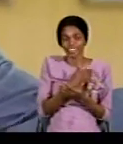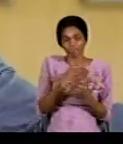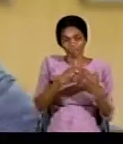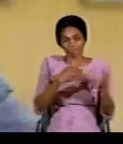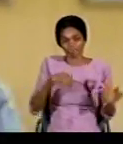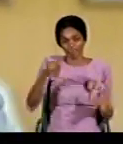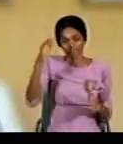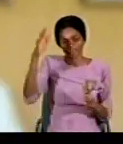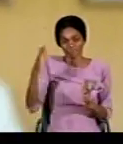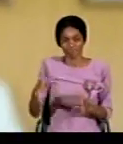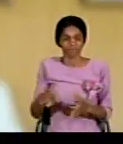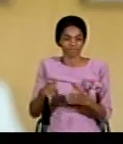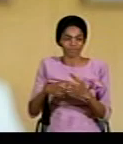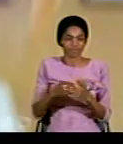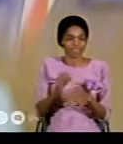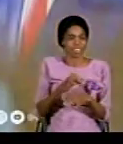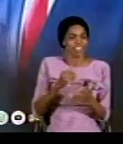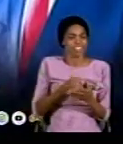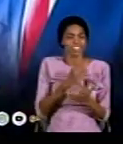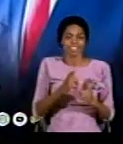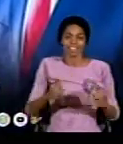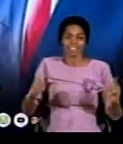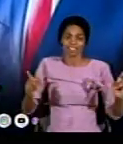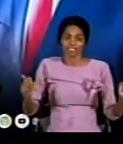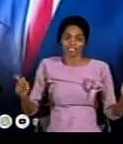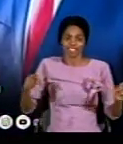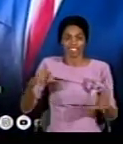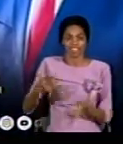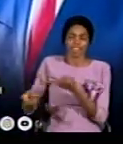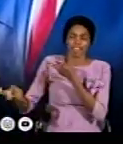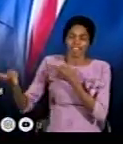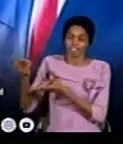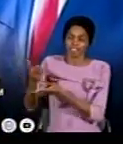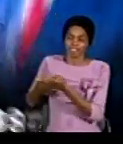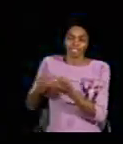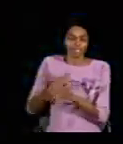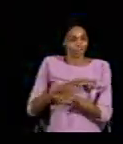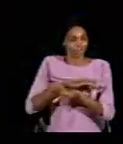time of visitation. Don't miss it. Be there. God bless you.